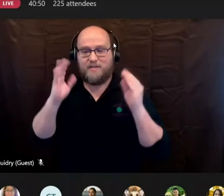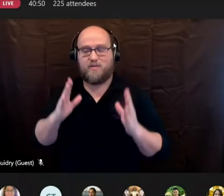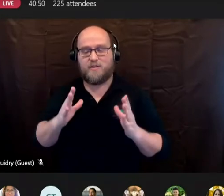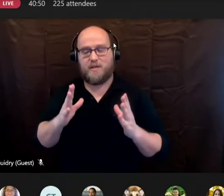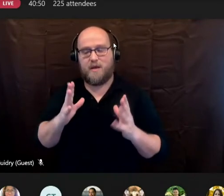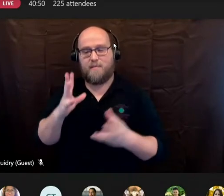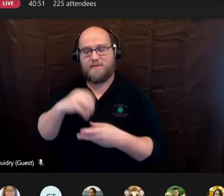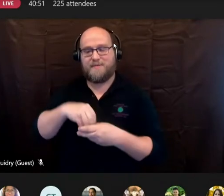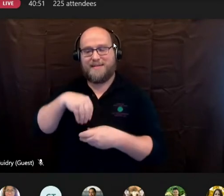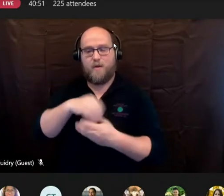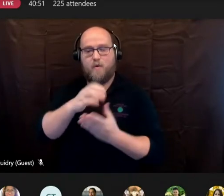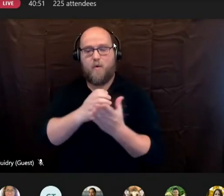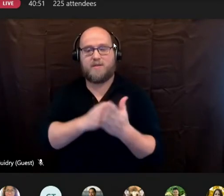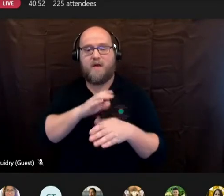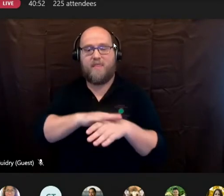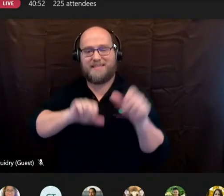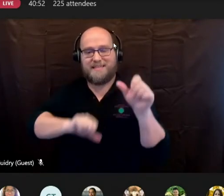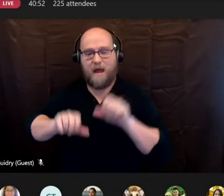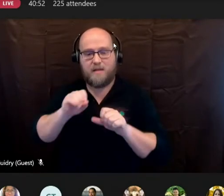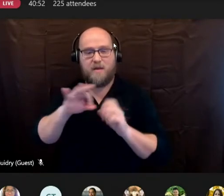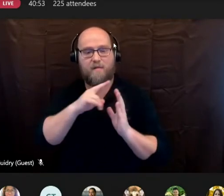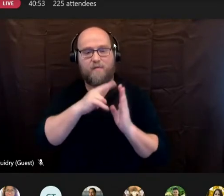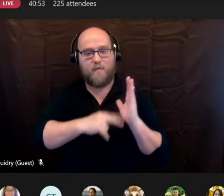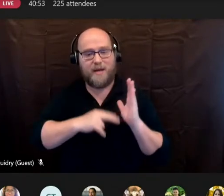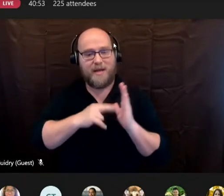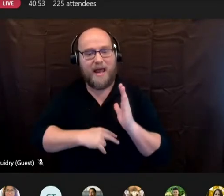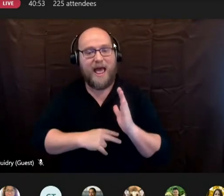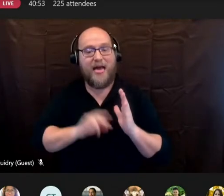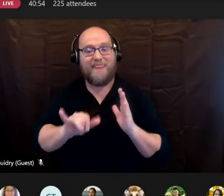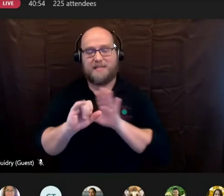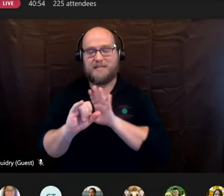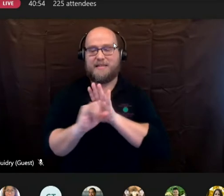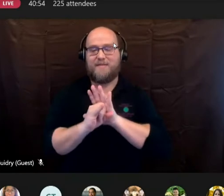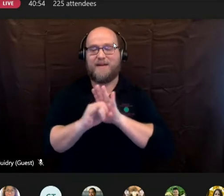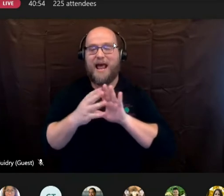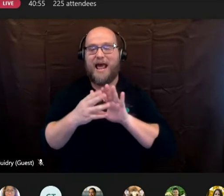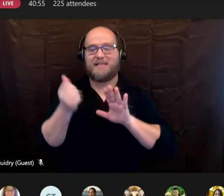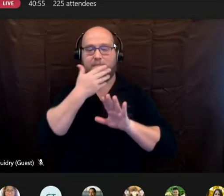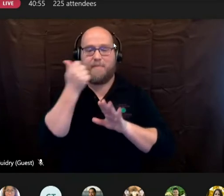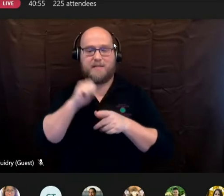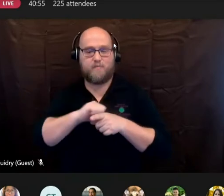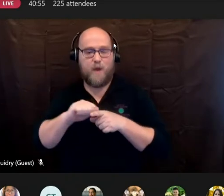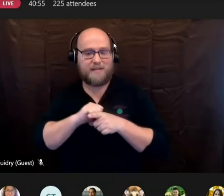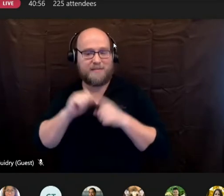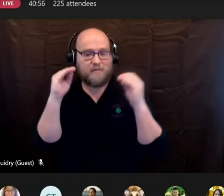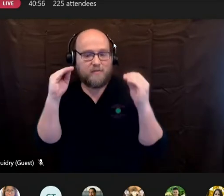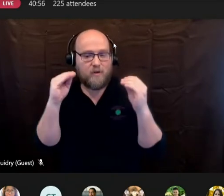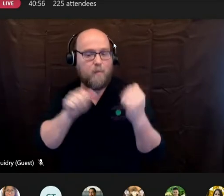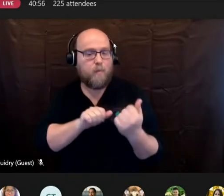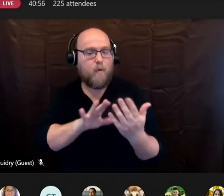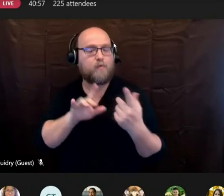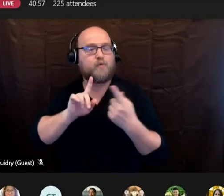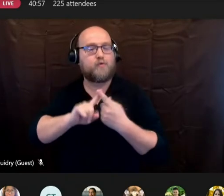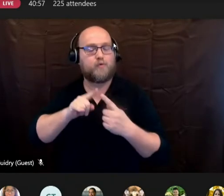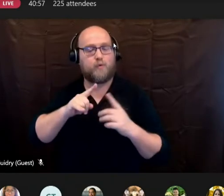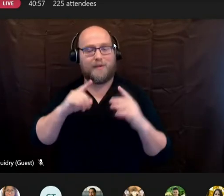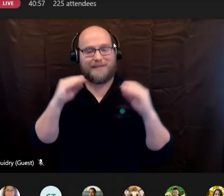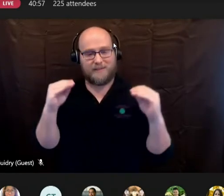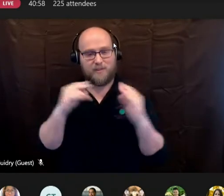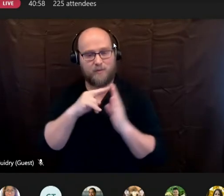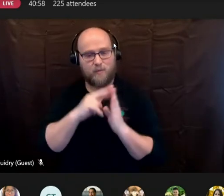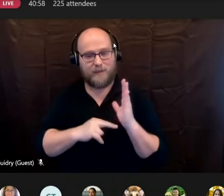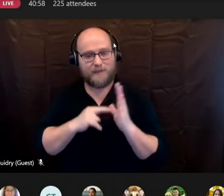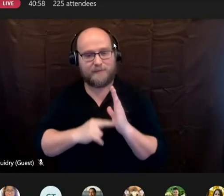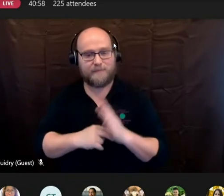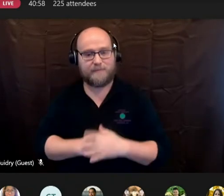best practice instructional approaches to teaching reading. There will be continued professional learning on recent curricular